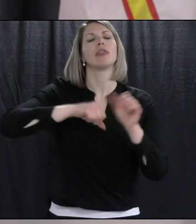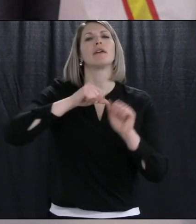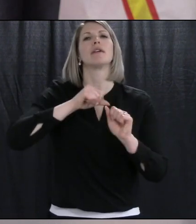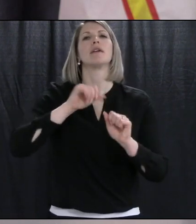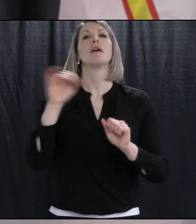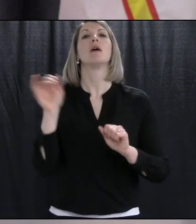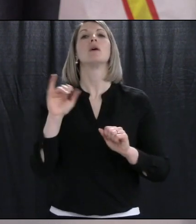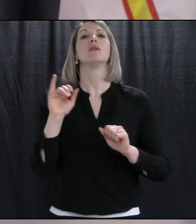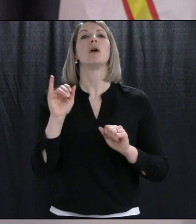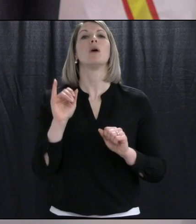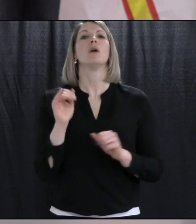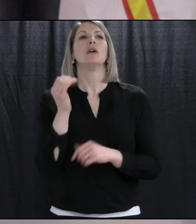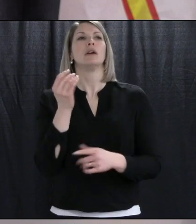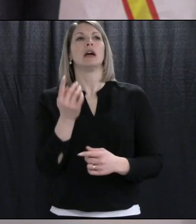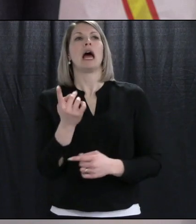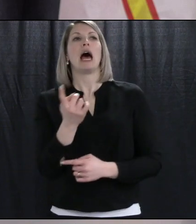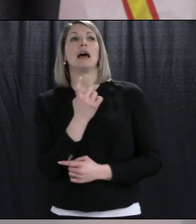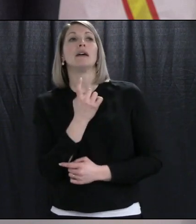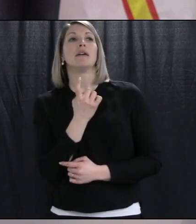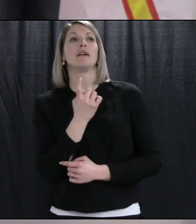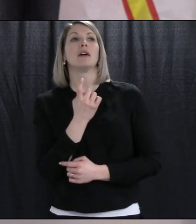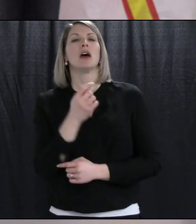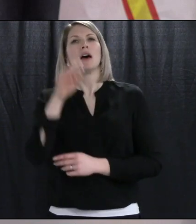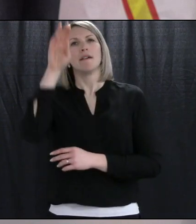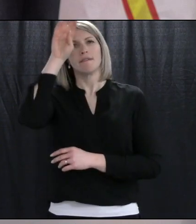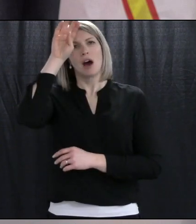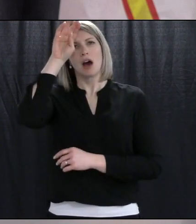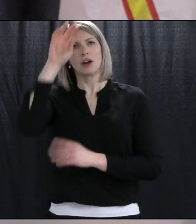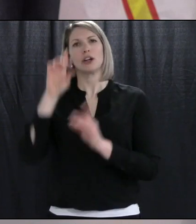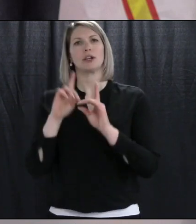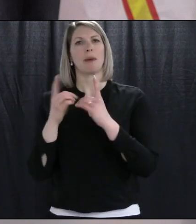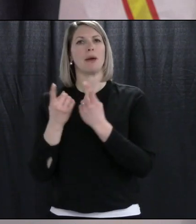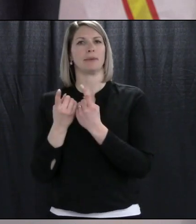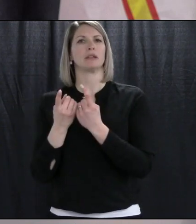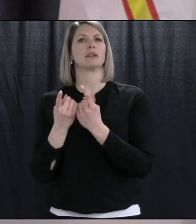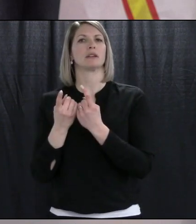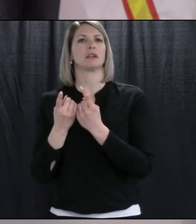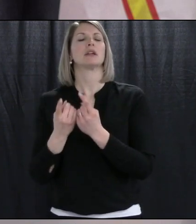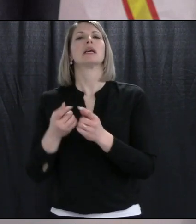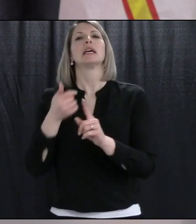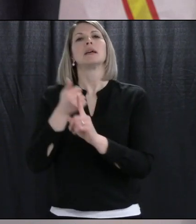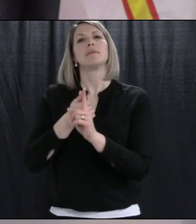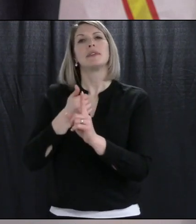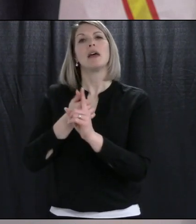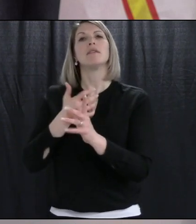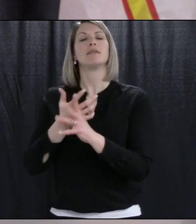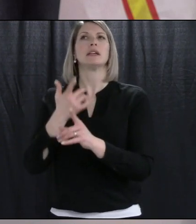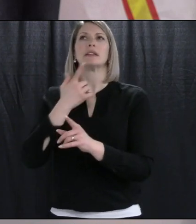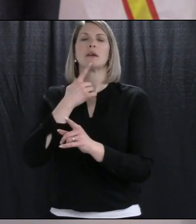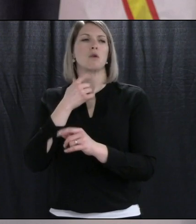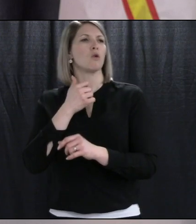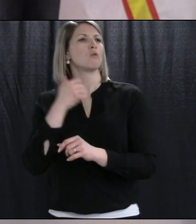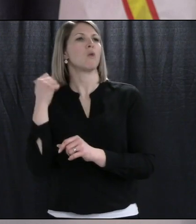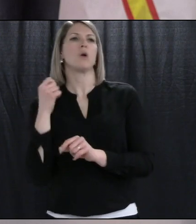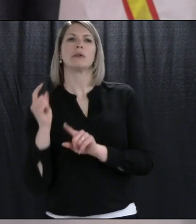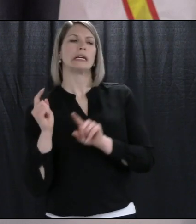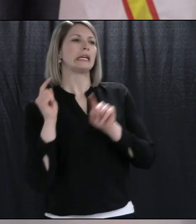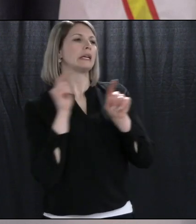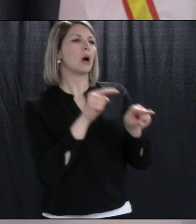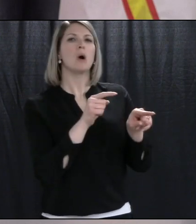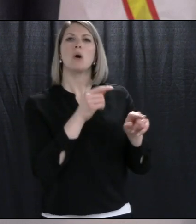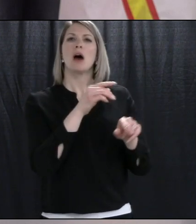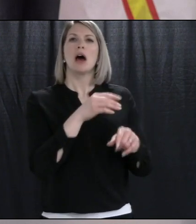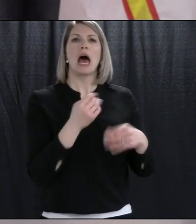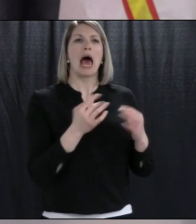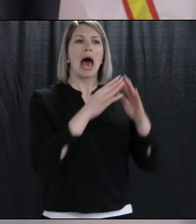Howley Fire Department has said his crews will not respond to medical calls because they do not have personal protective equipment. Often